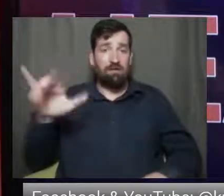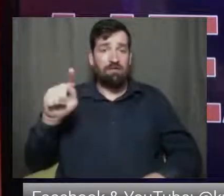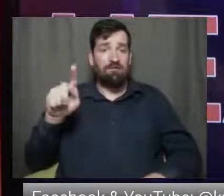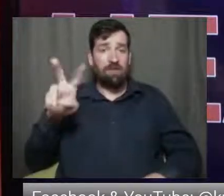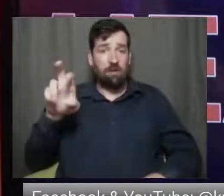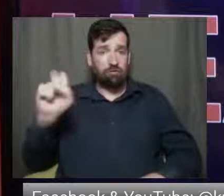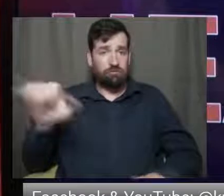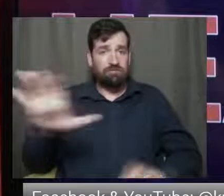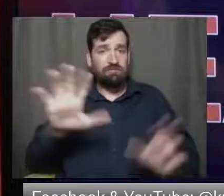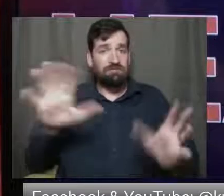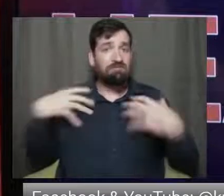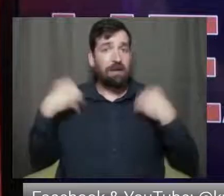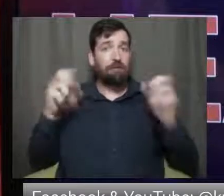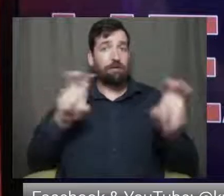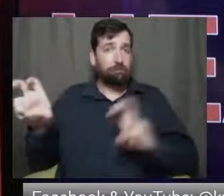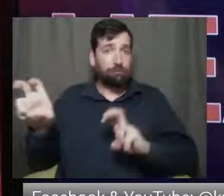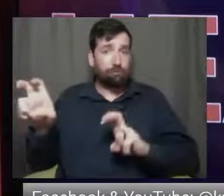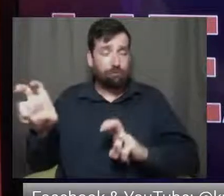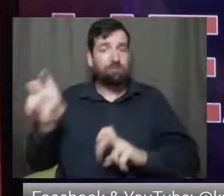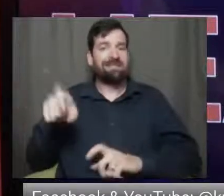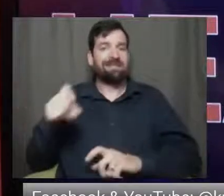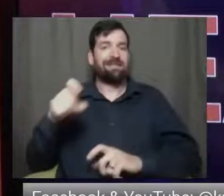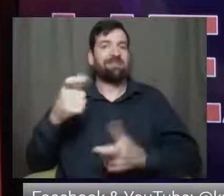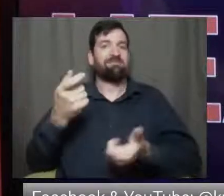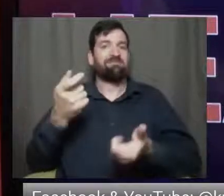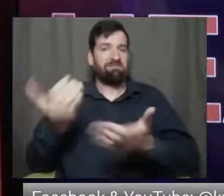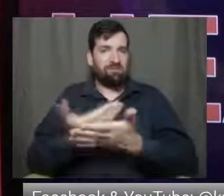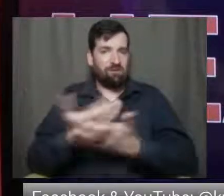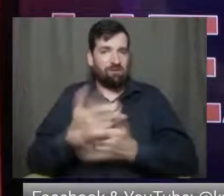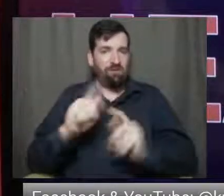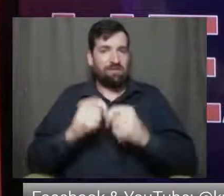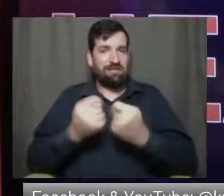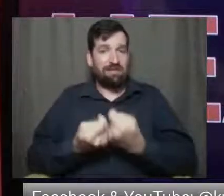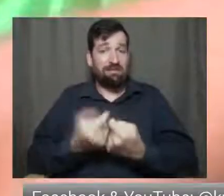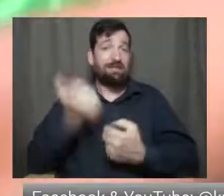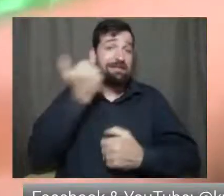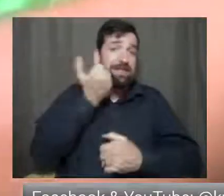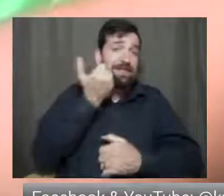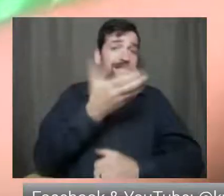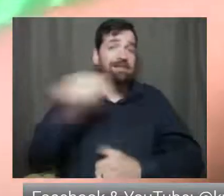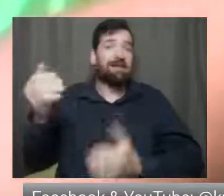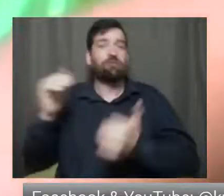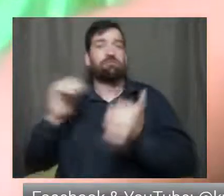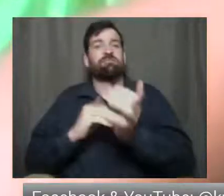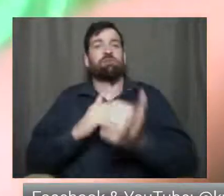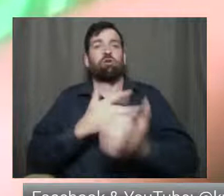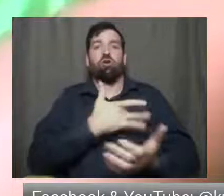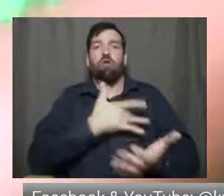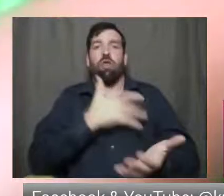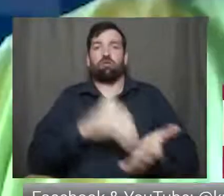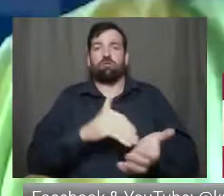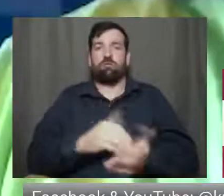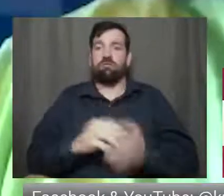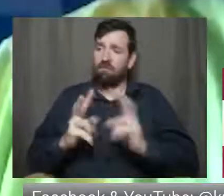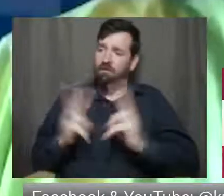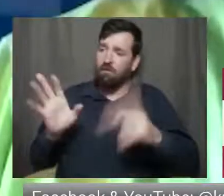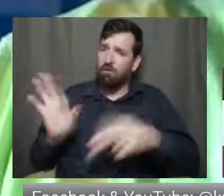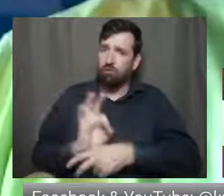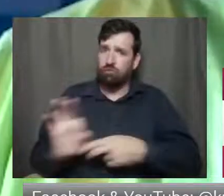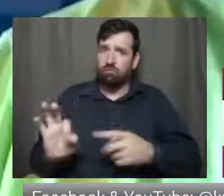the need for a new team, his dentist and his cardiologist. It's very functional. There's also not